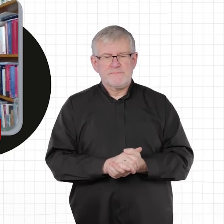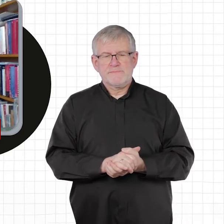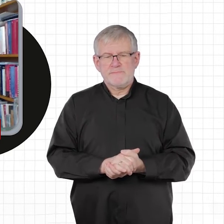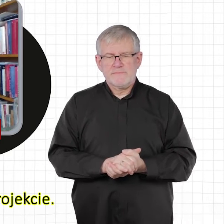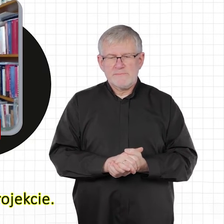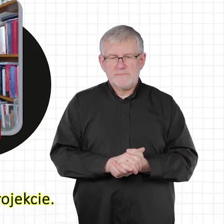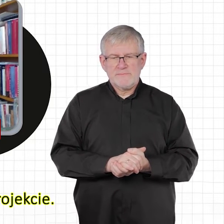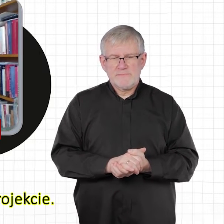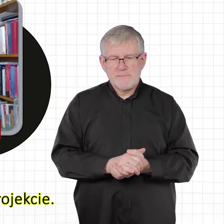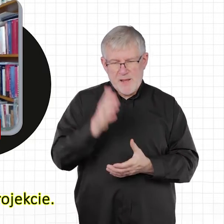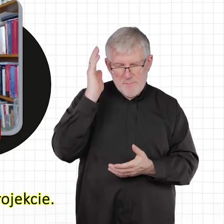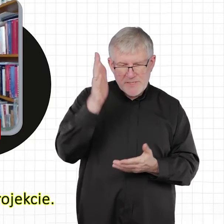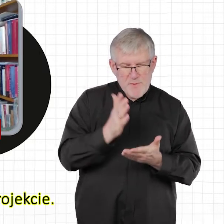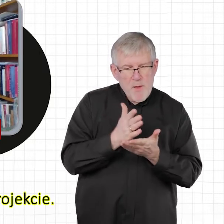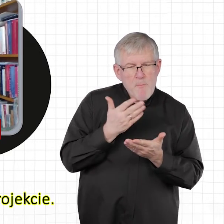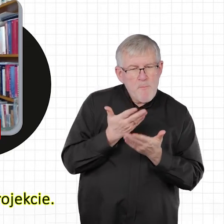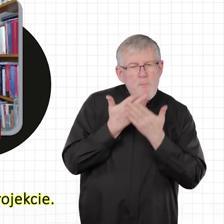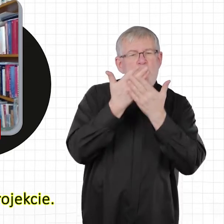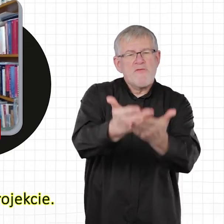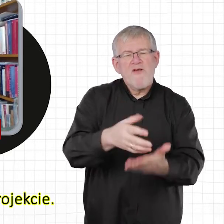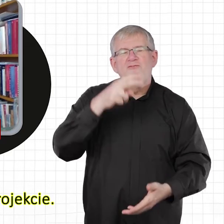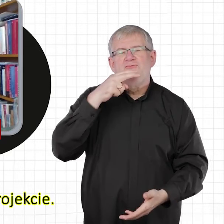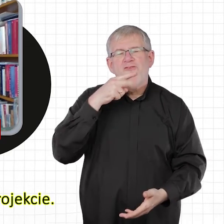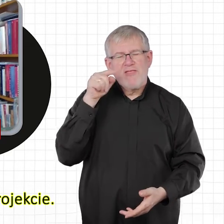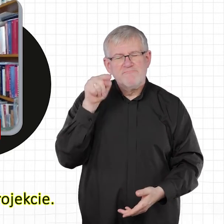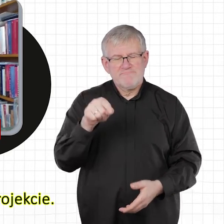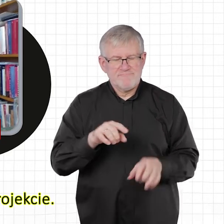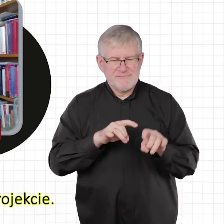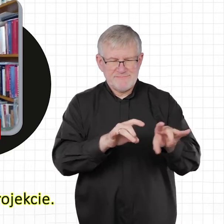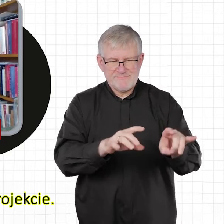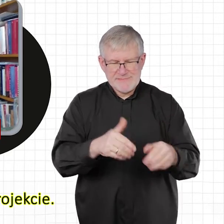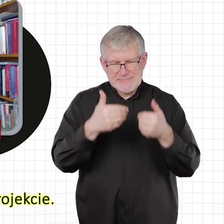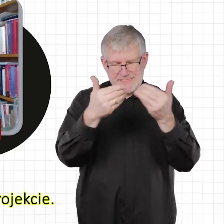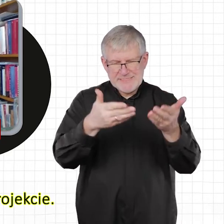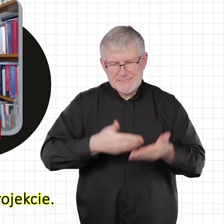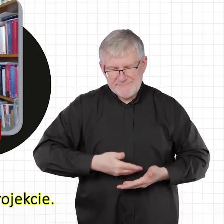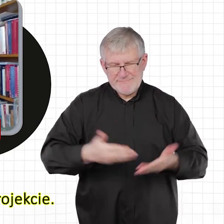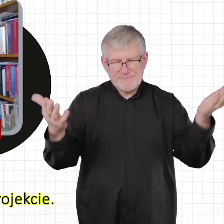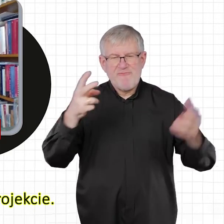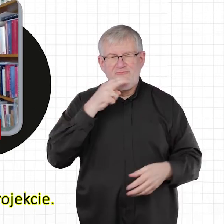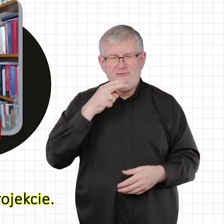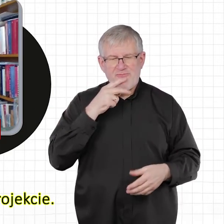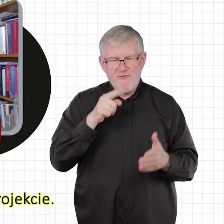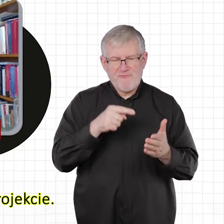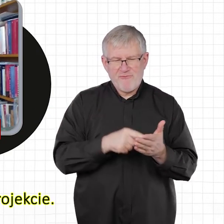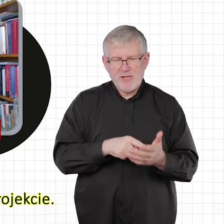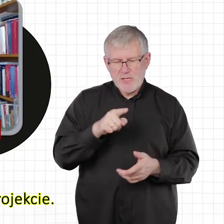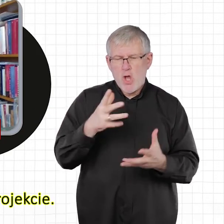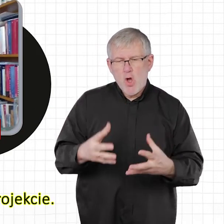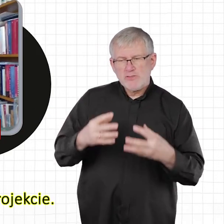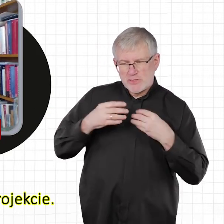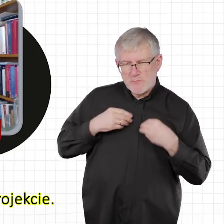learn from you. I'm very glad we can do that, and that we will cooperate in this project.